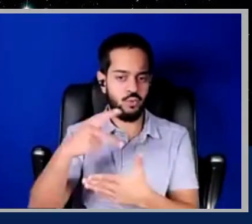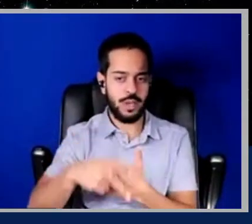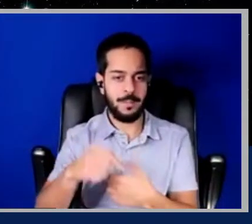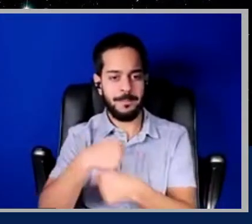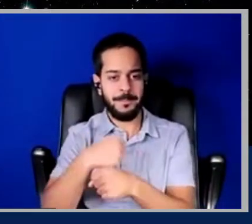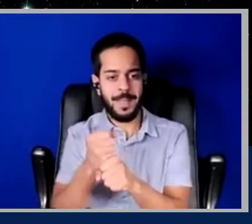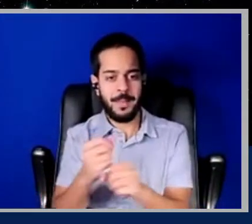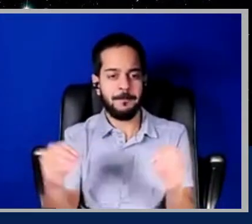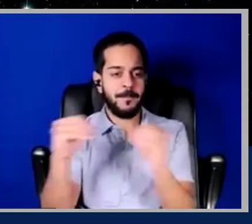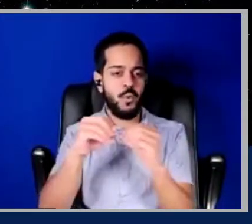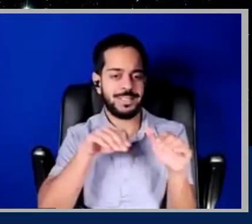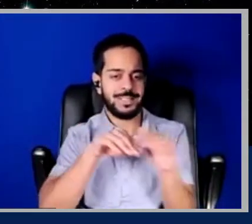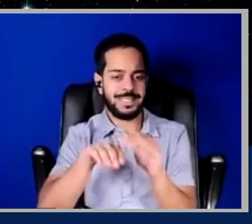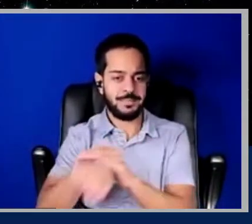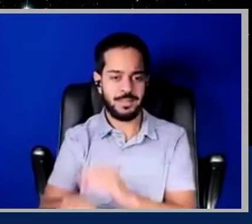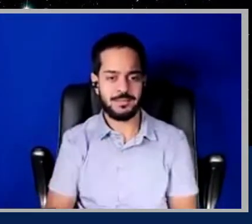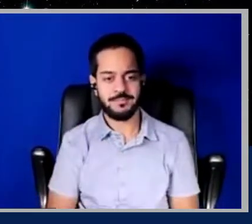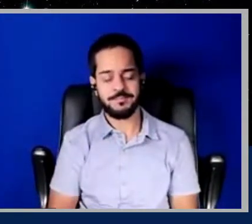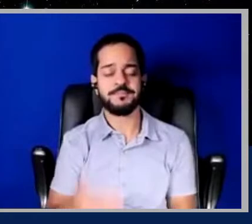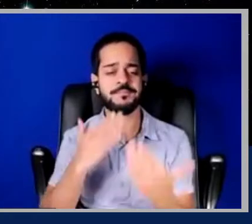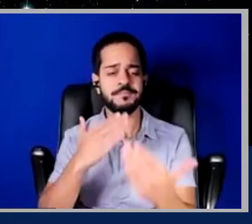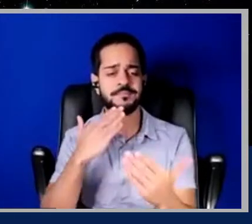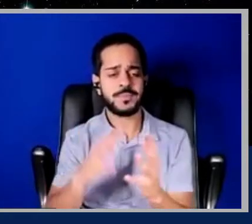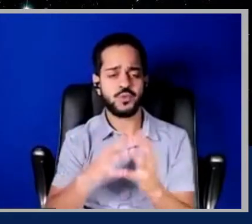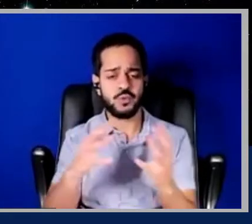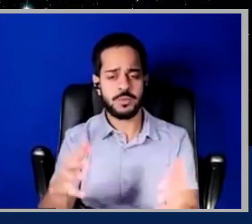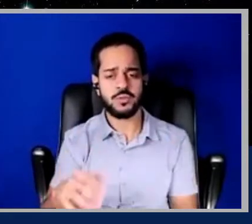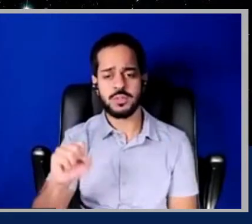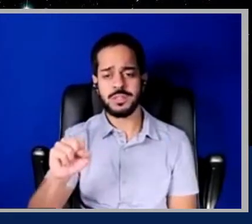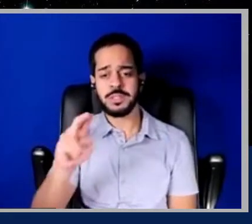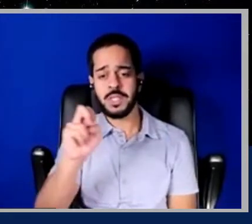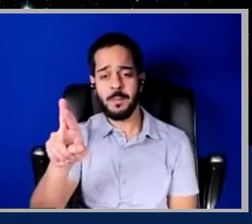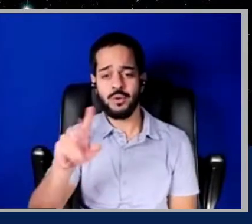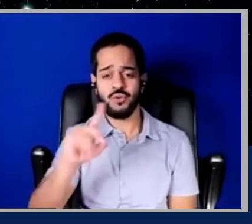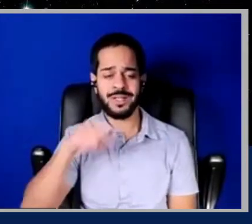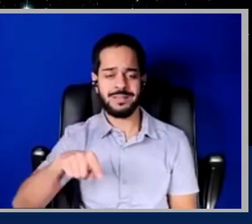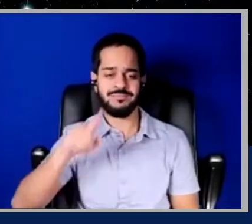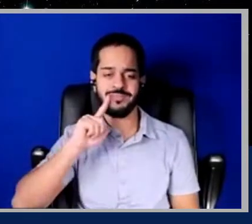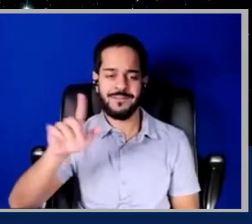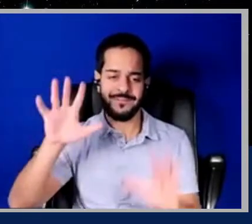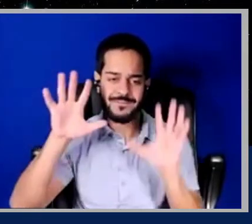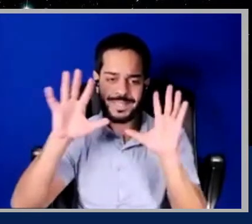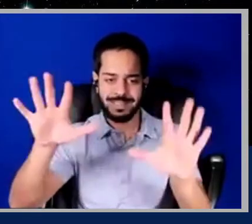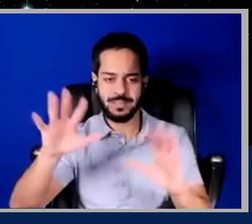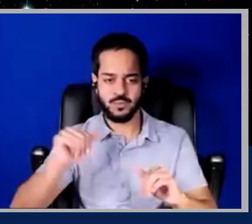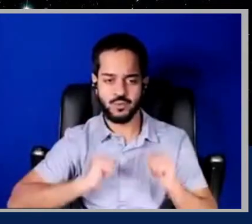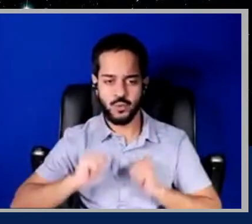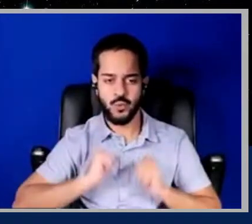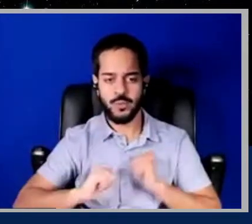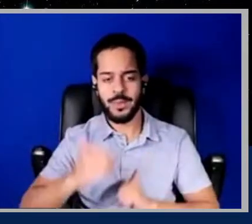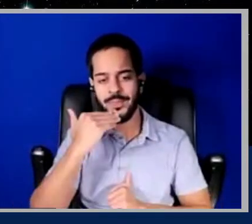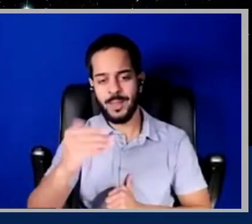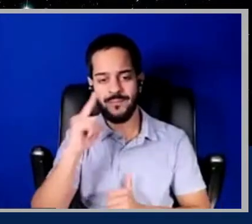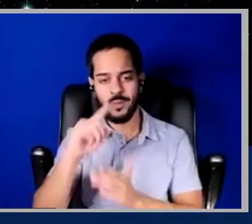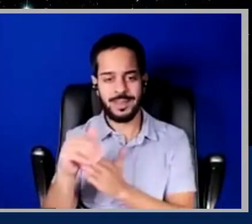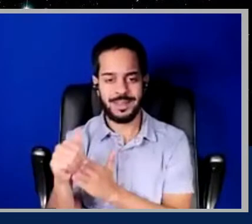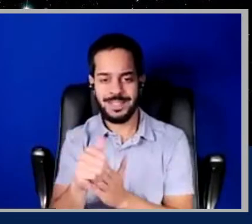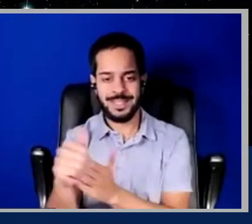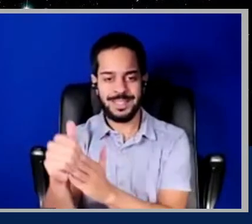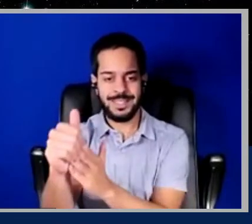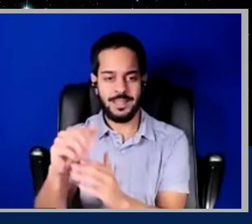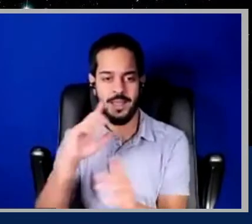accessible. Just thank you so much. Summer, this was a fantastic show. Thank you so much for walking through the conversation here today as